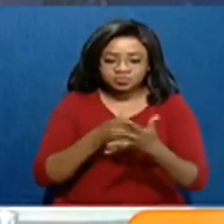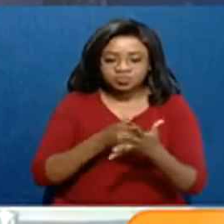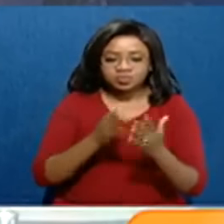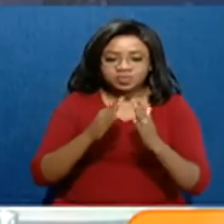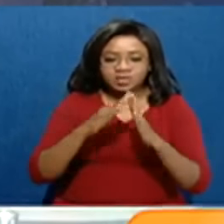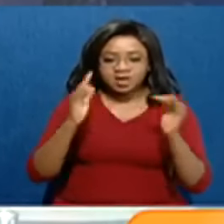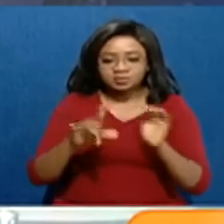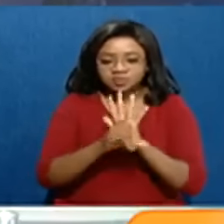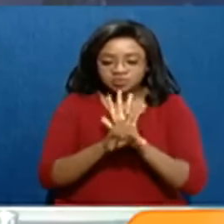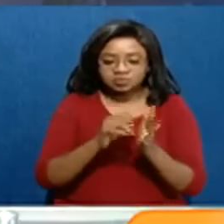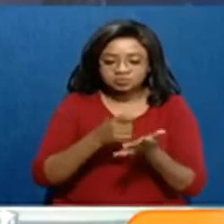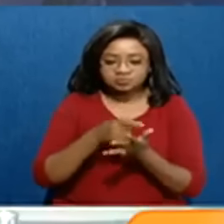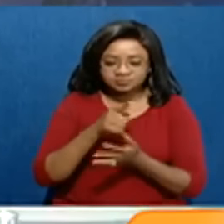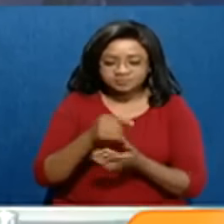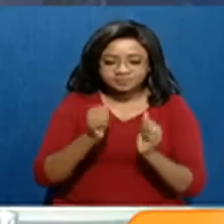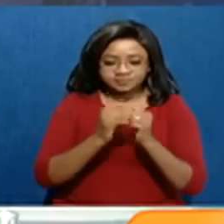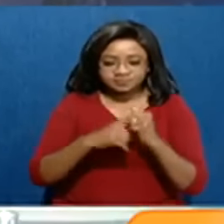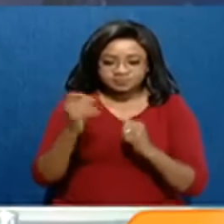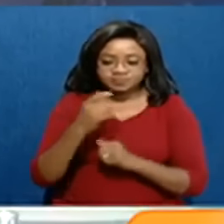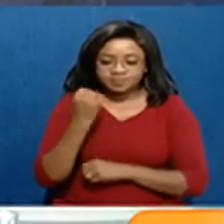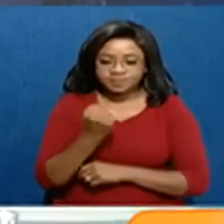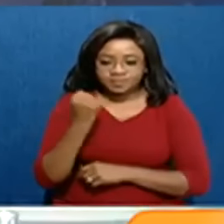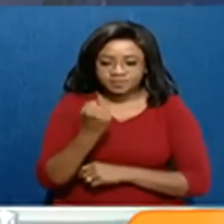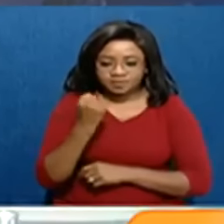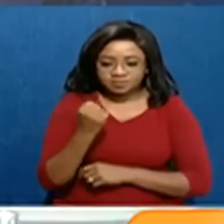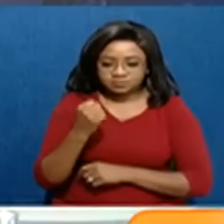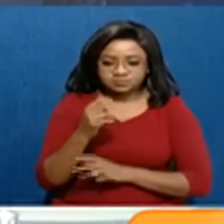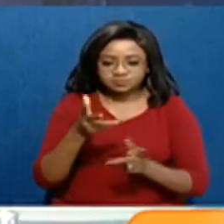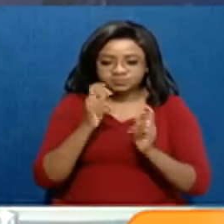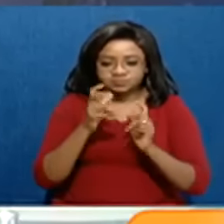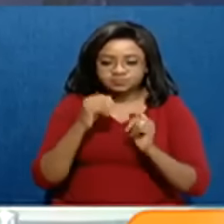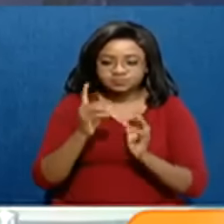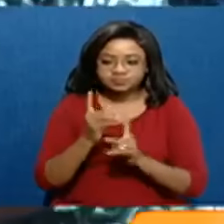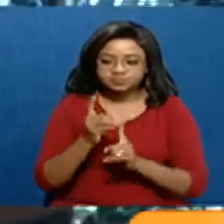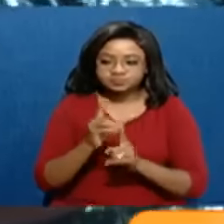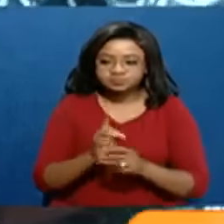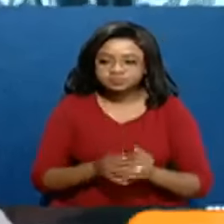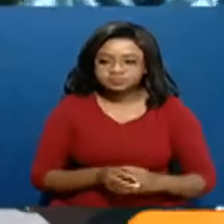law, setting 16th of May as the mentioned date. Seth Olale has more.